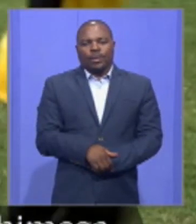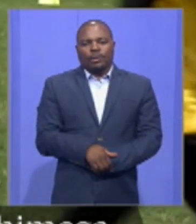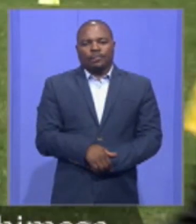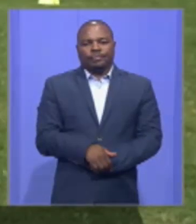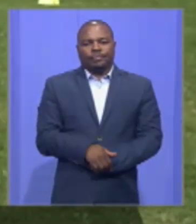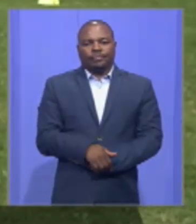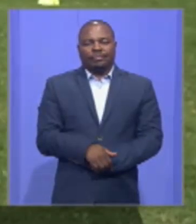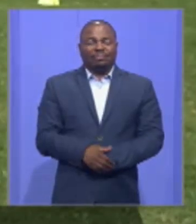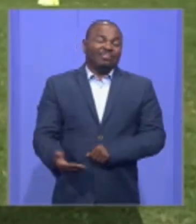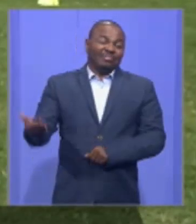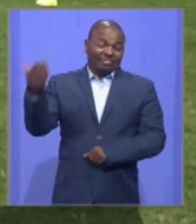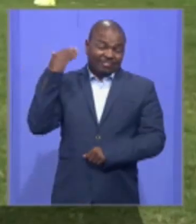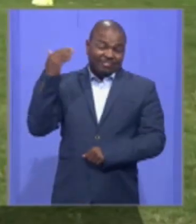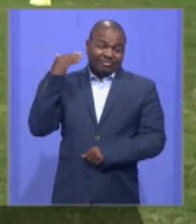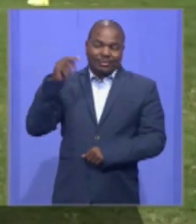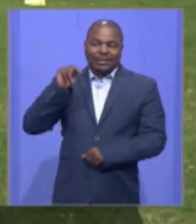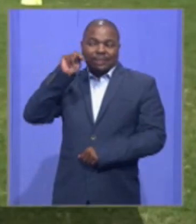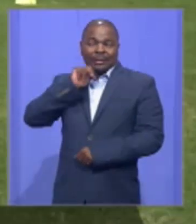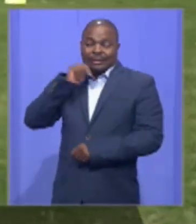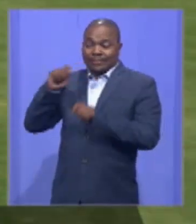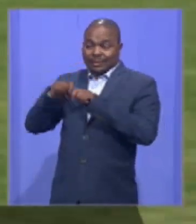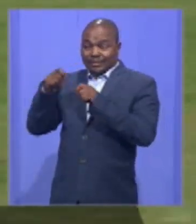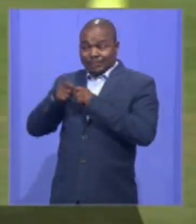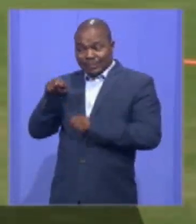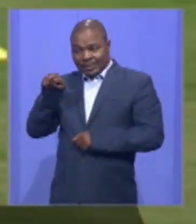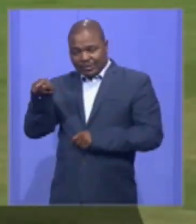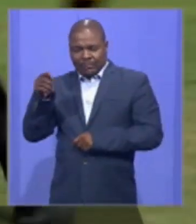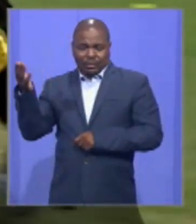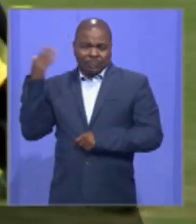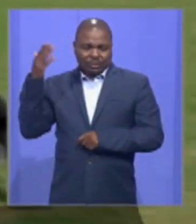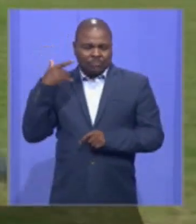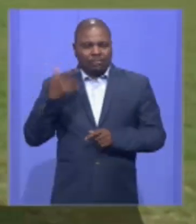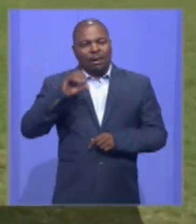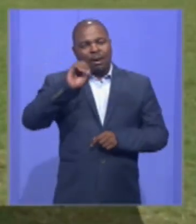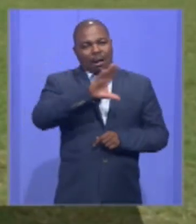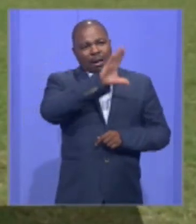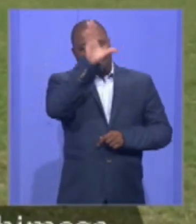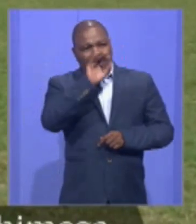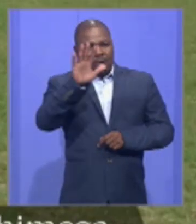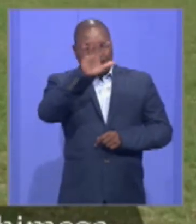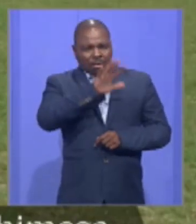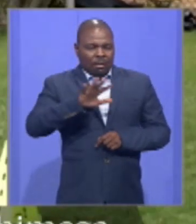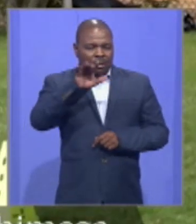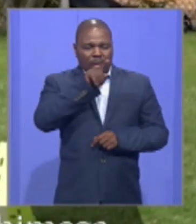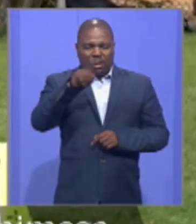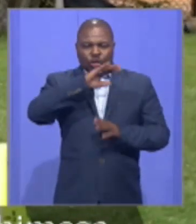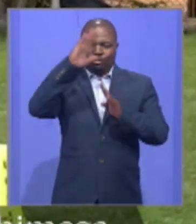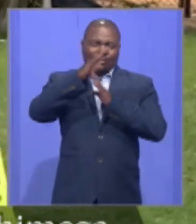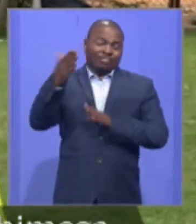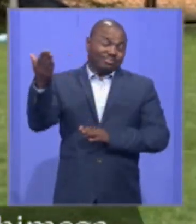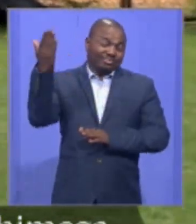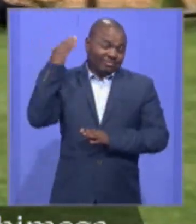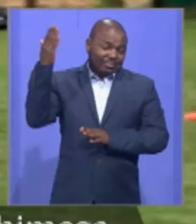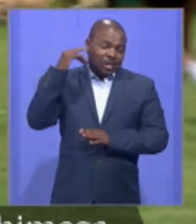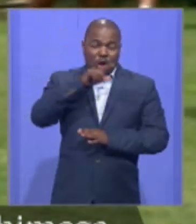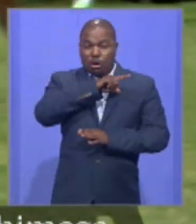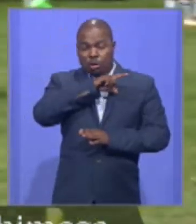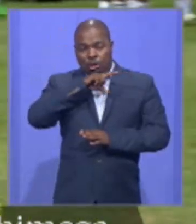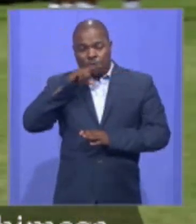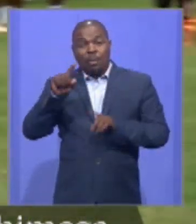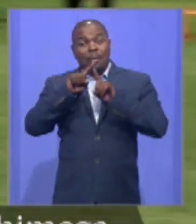Go tloga kgale setlhopha sa Nigeria se be se laola kgwele ya maoto ya basadi mo kontinenteng ya Afrika e